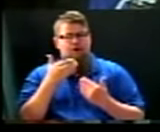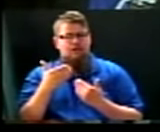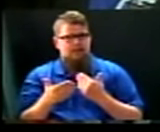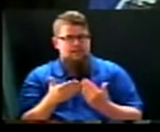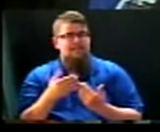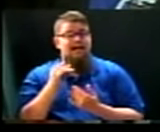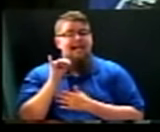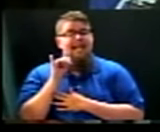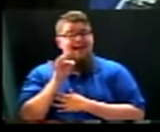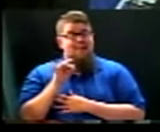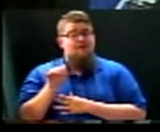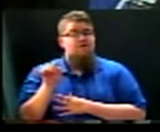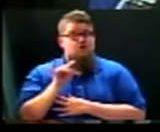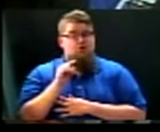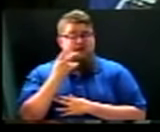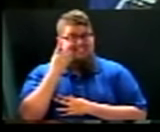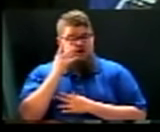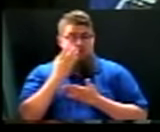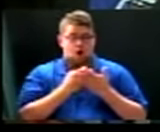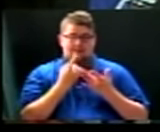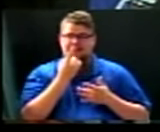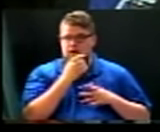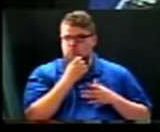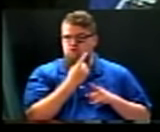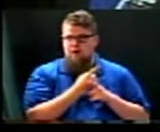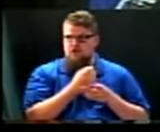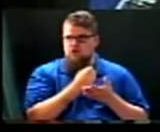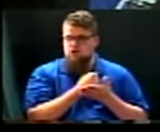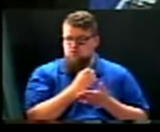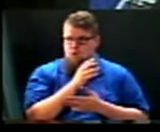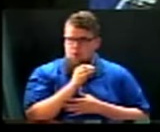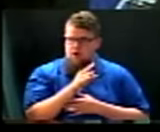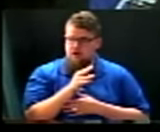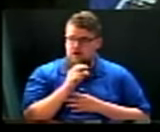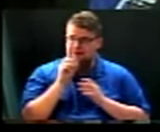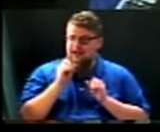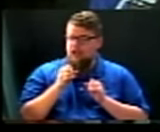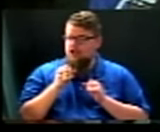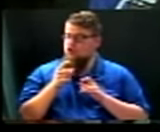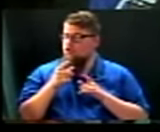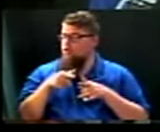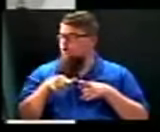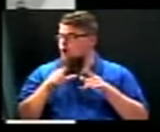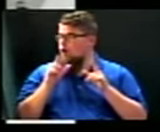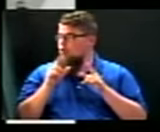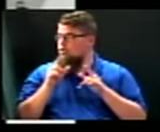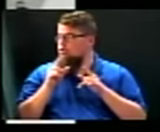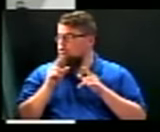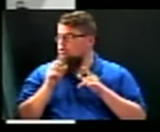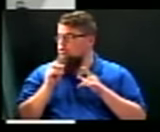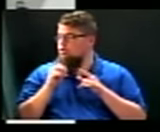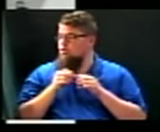if you see one that was scored. So can you get me to my